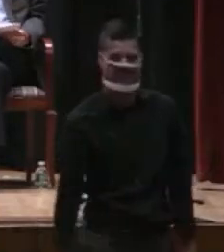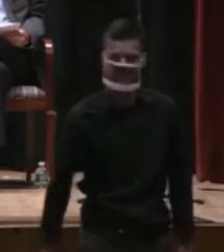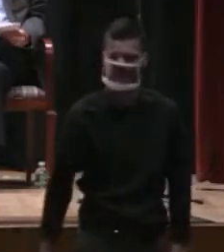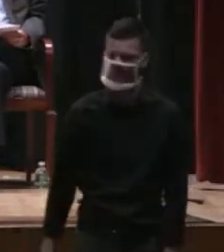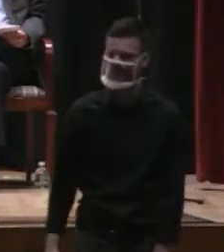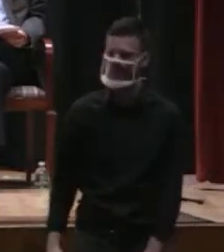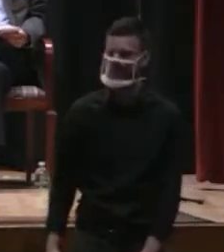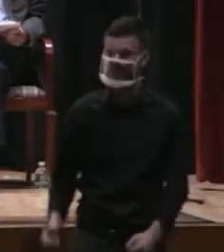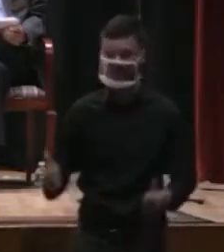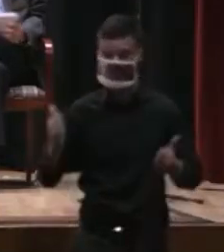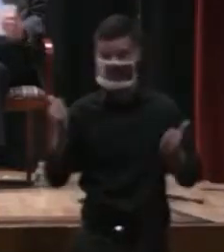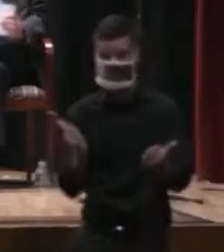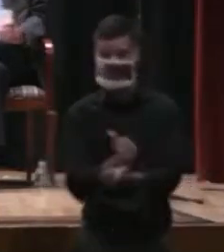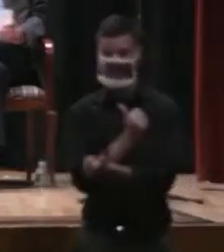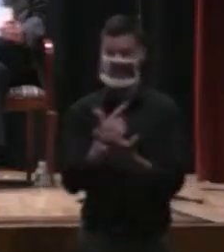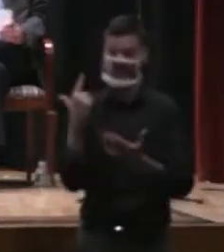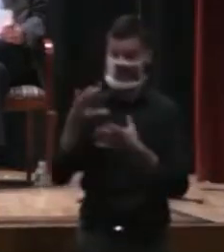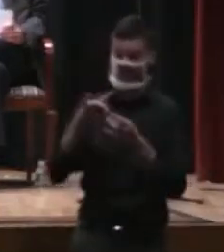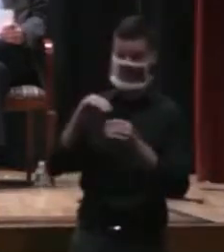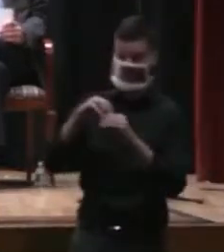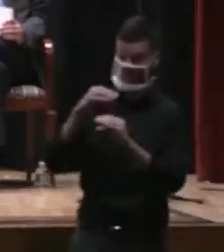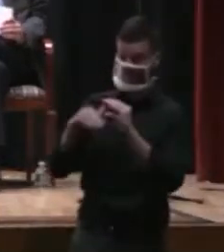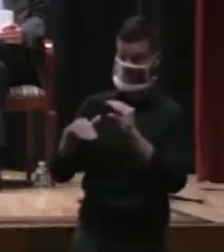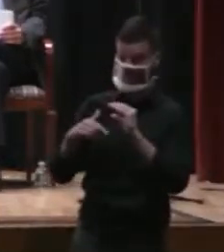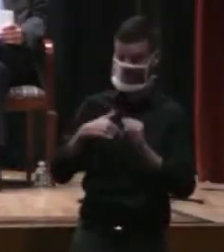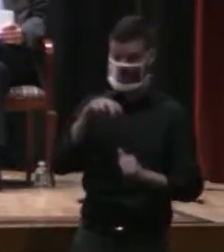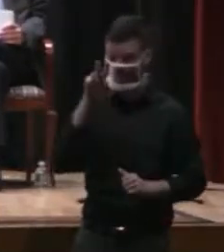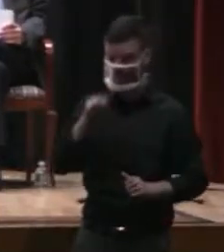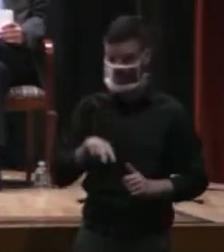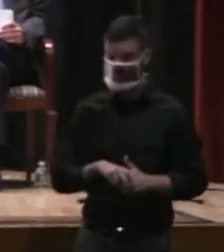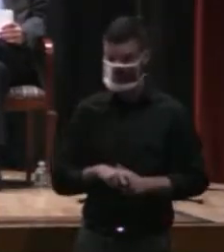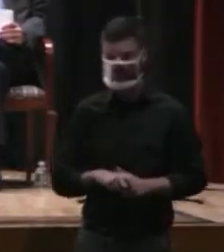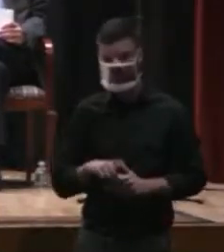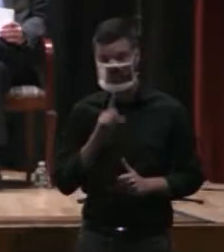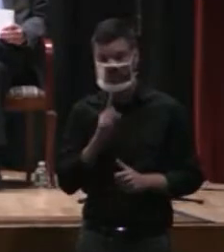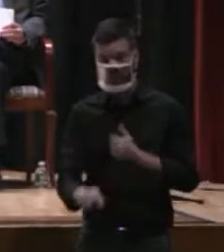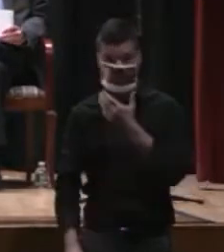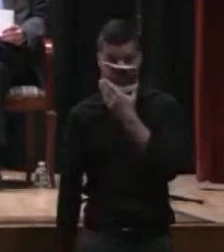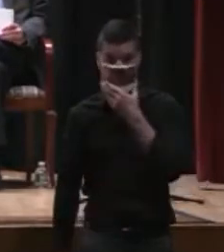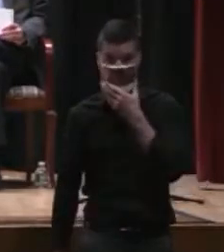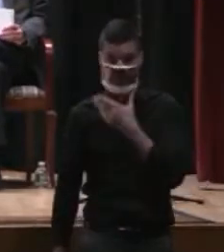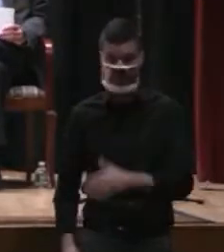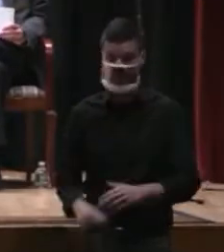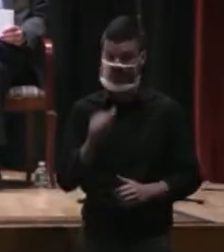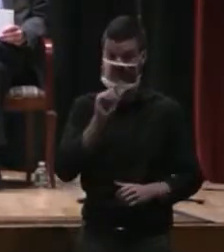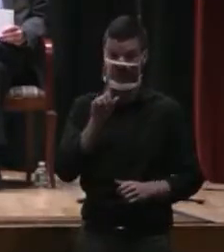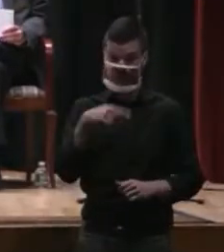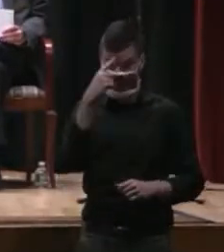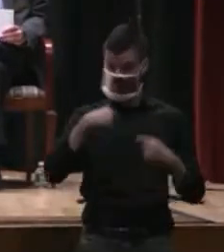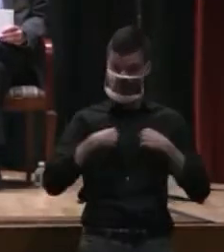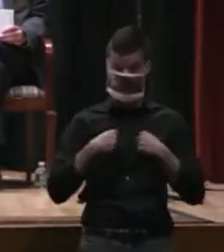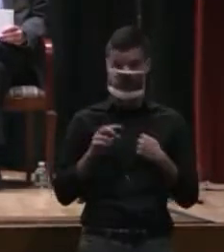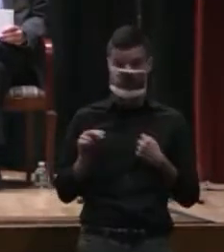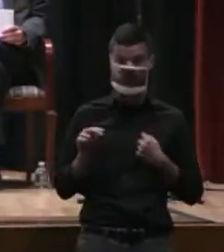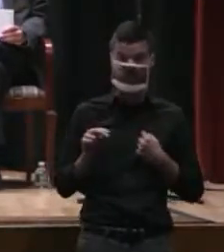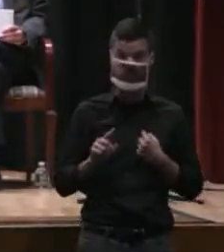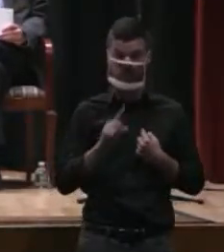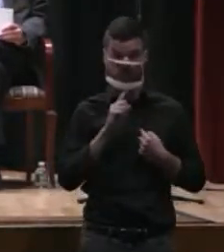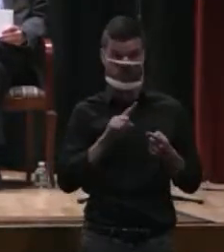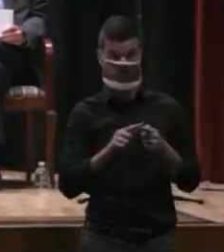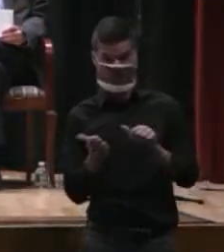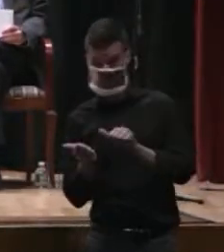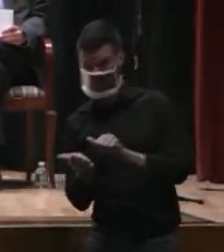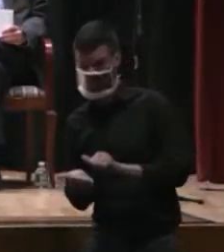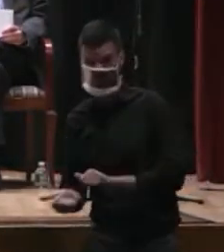Everything about what Father Patrick said in his email was true. It wasn't just true to me, but true to all of